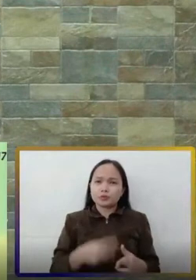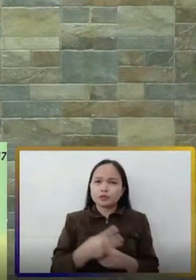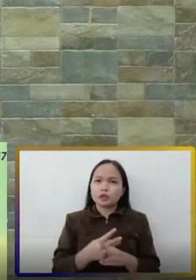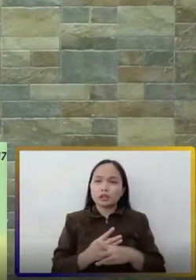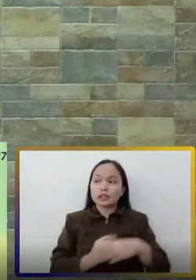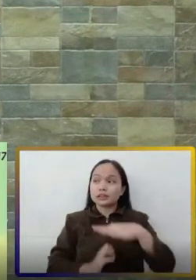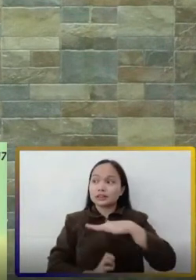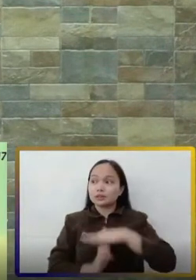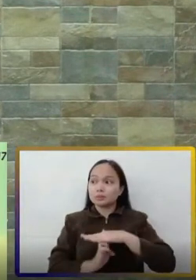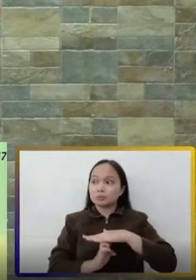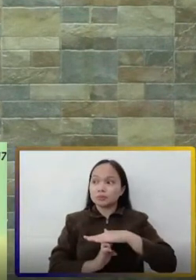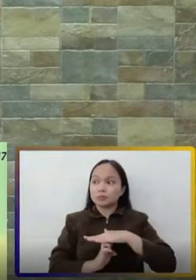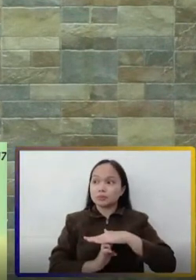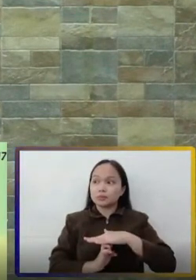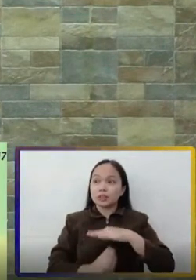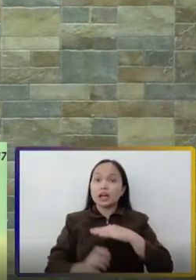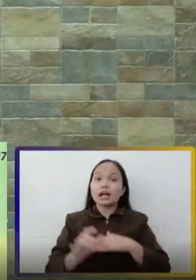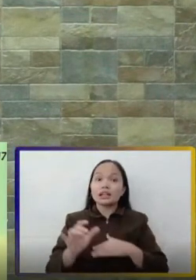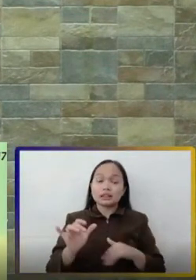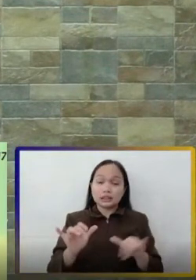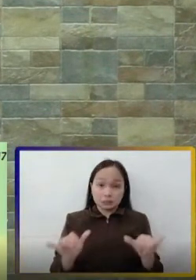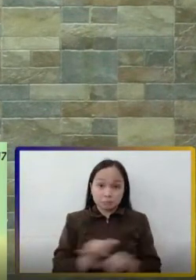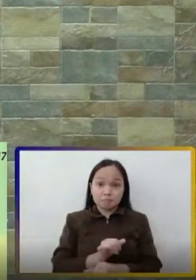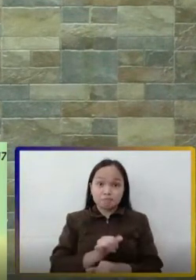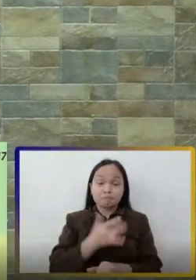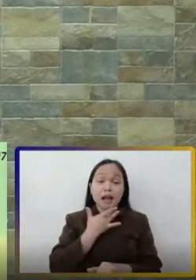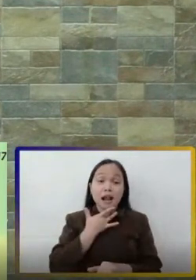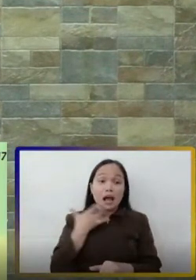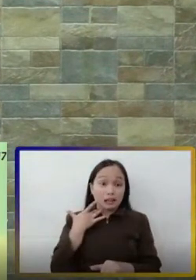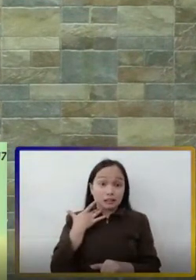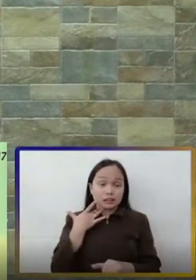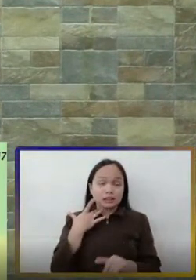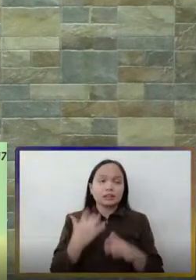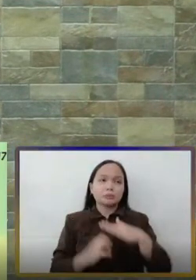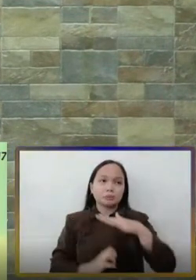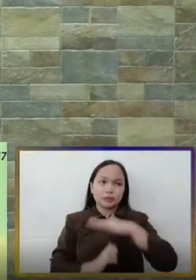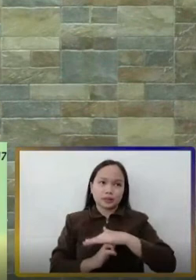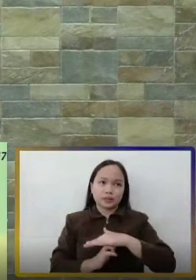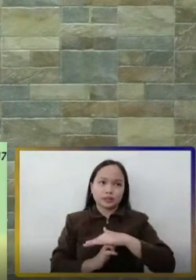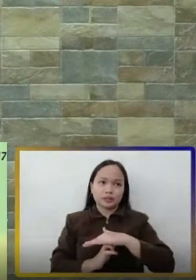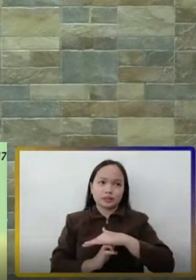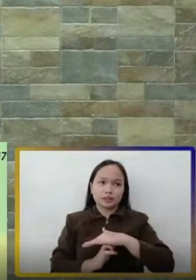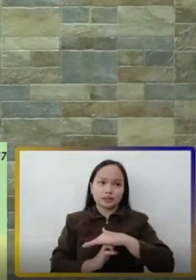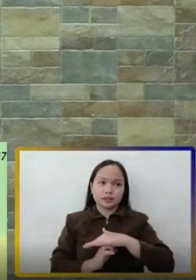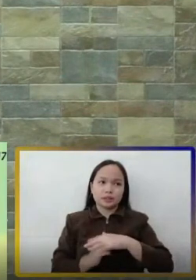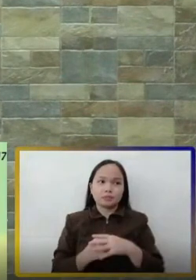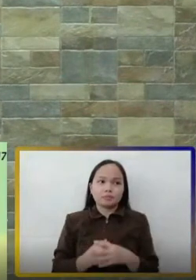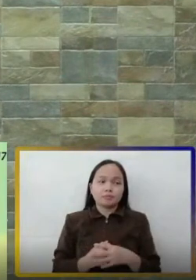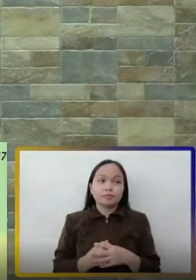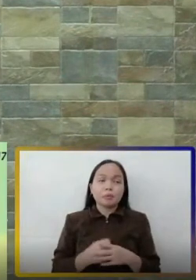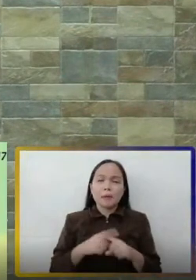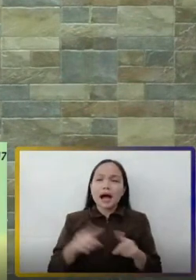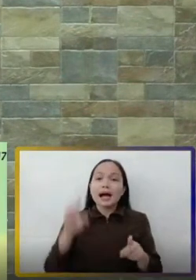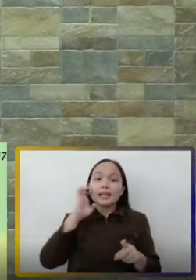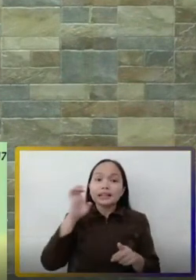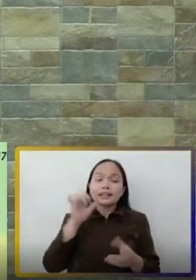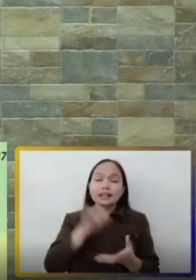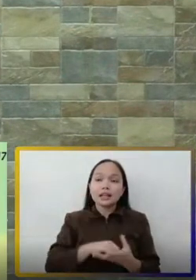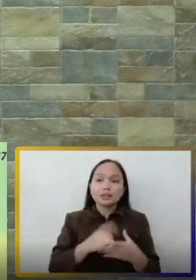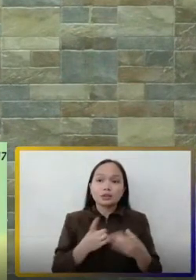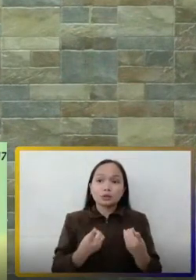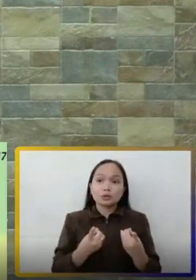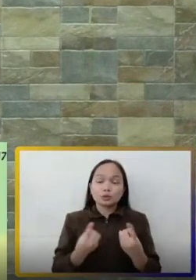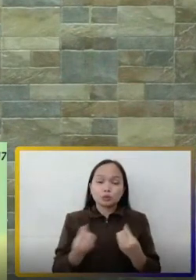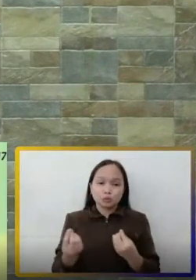expires, the last of it expires. All right? But he that doeth the will of